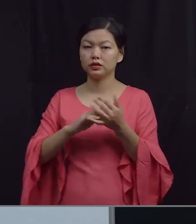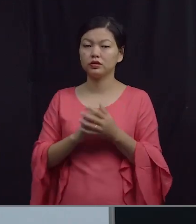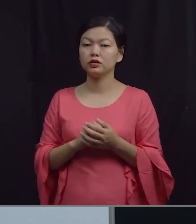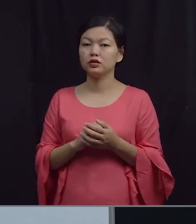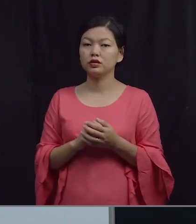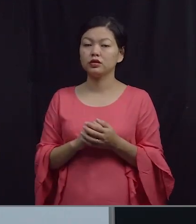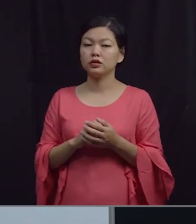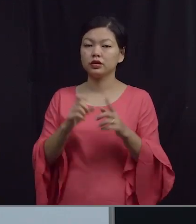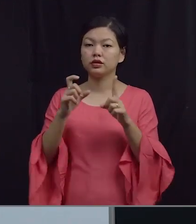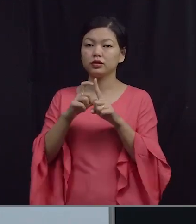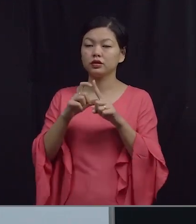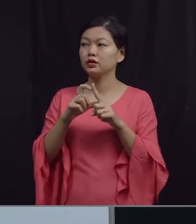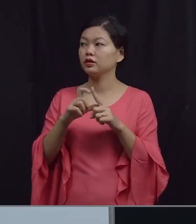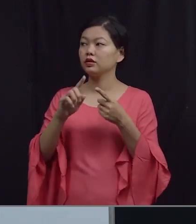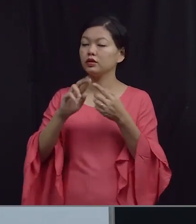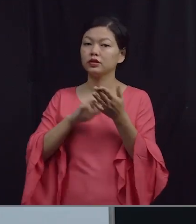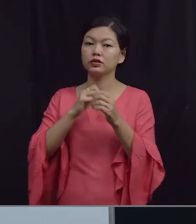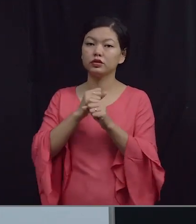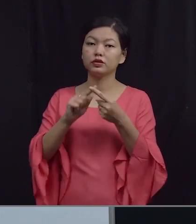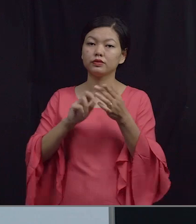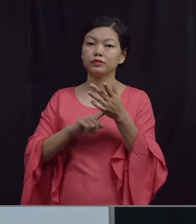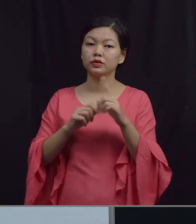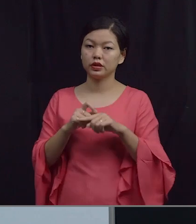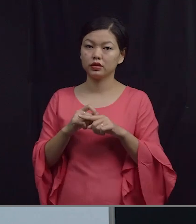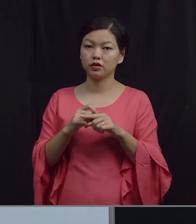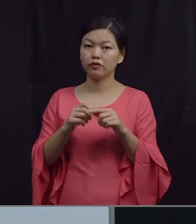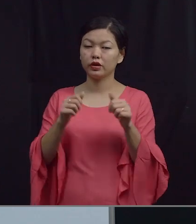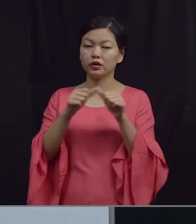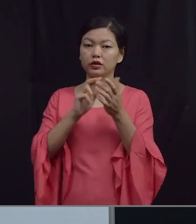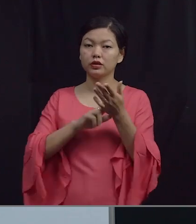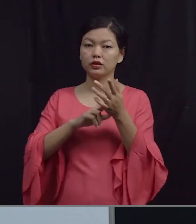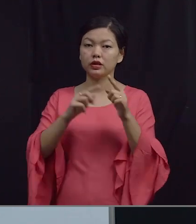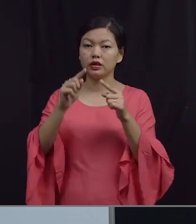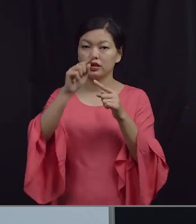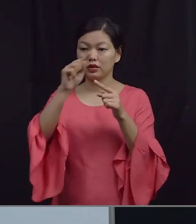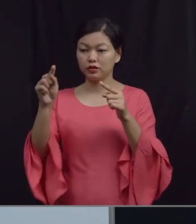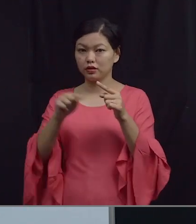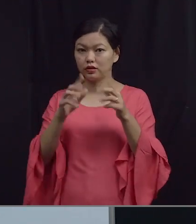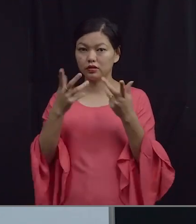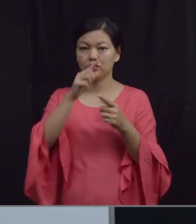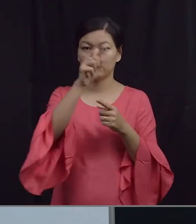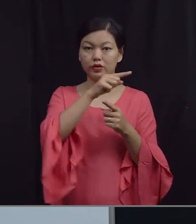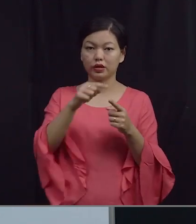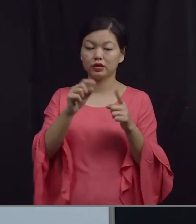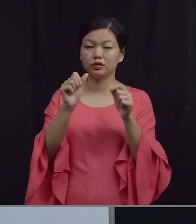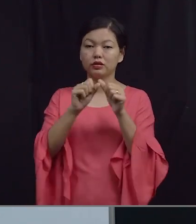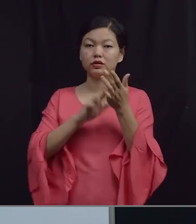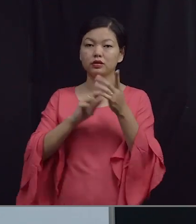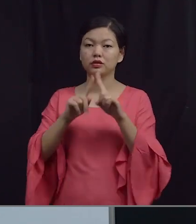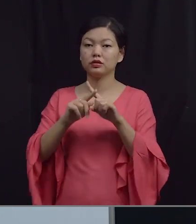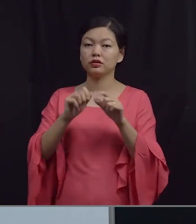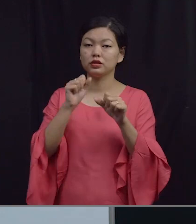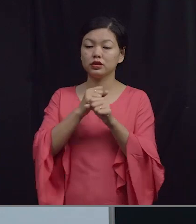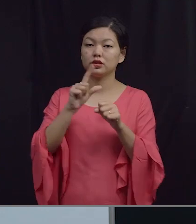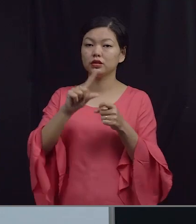tangent of an angle. Say here you see this is the actual direction of the ray, but due to refraction it bent along this